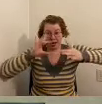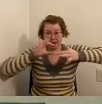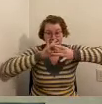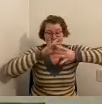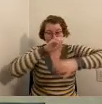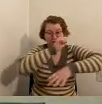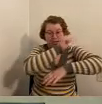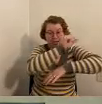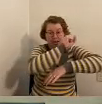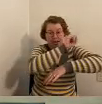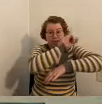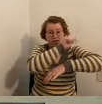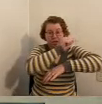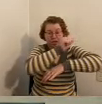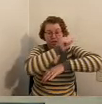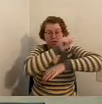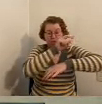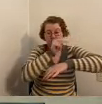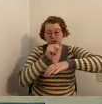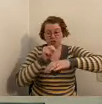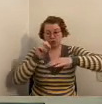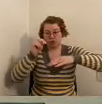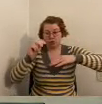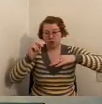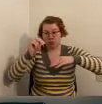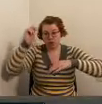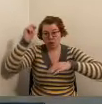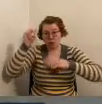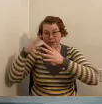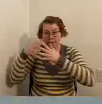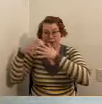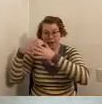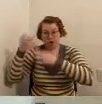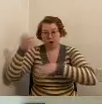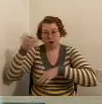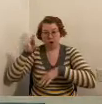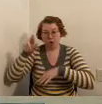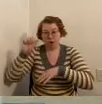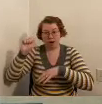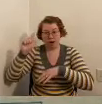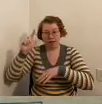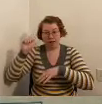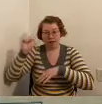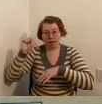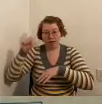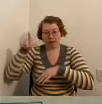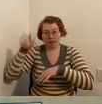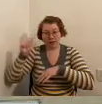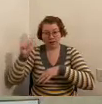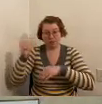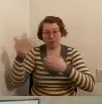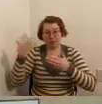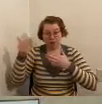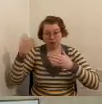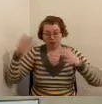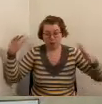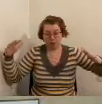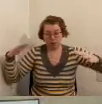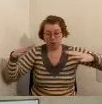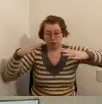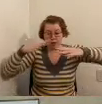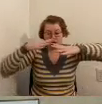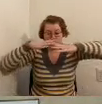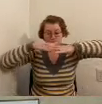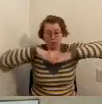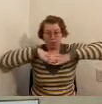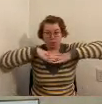North America, or Alaska, right here. And that was